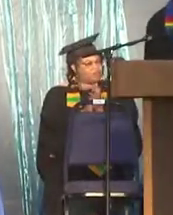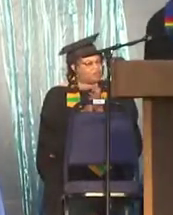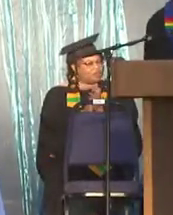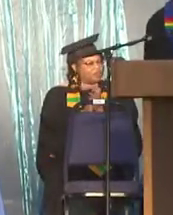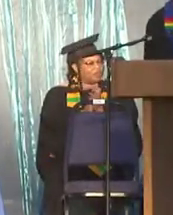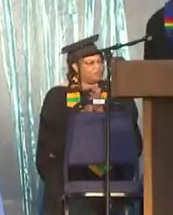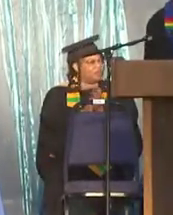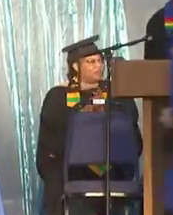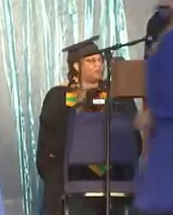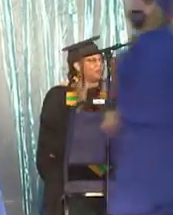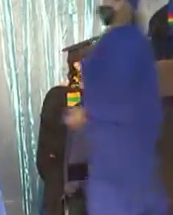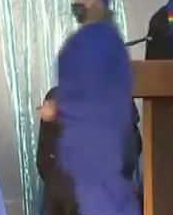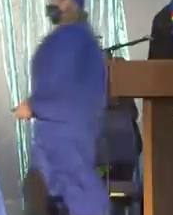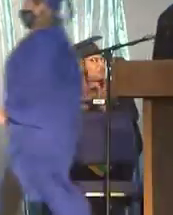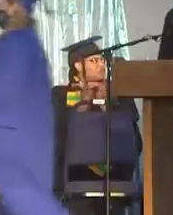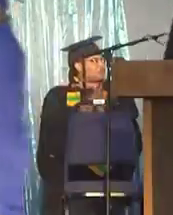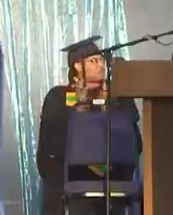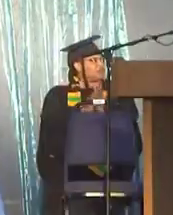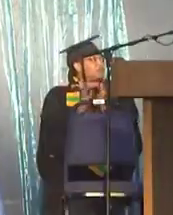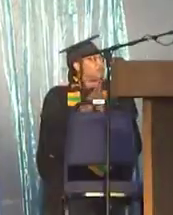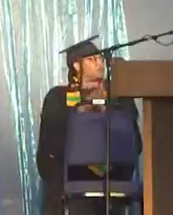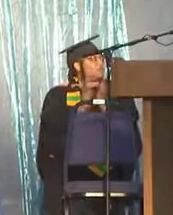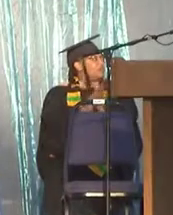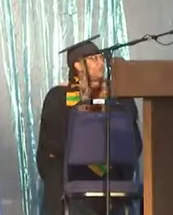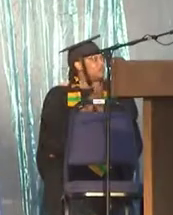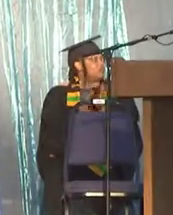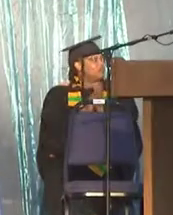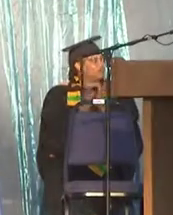Anita Jensen.